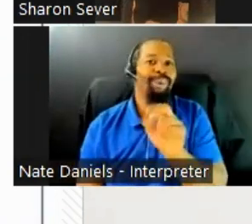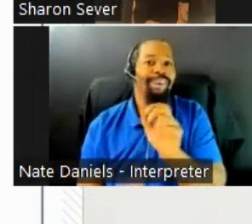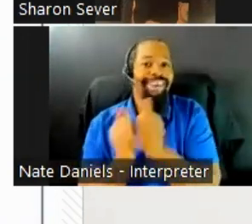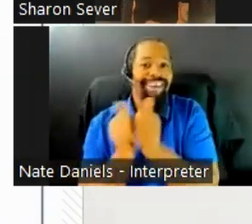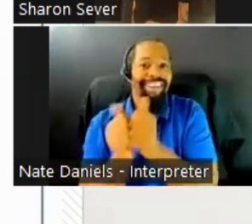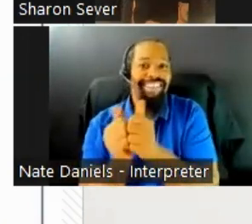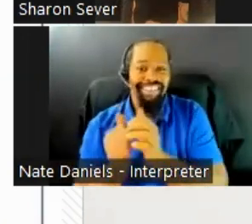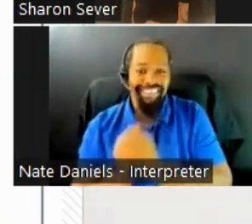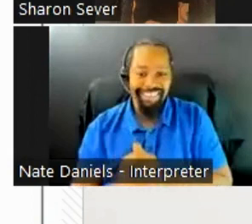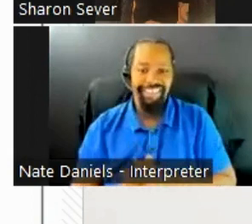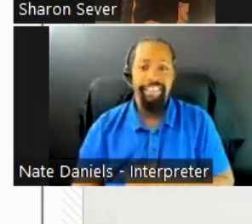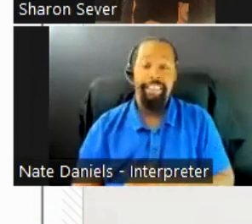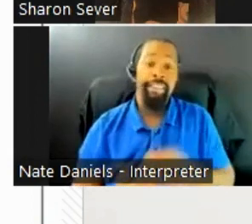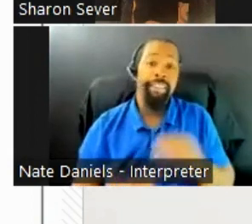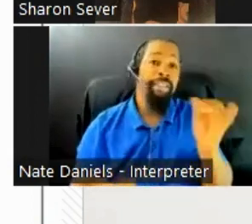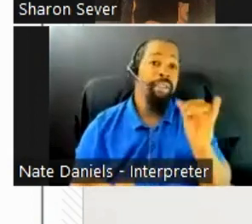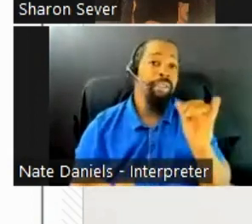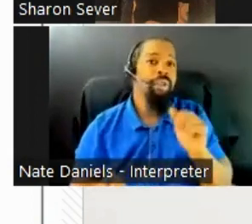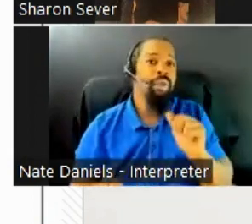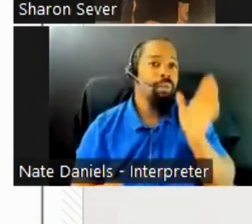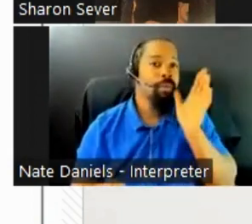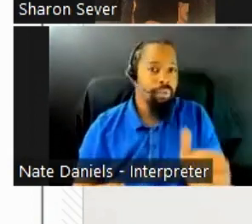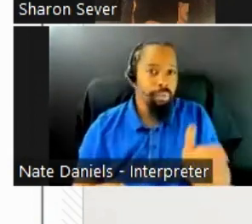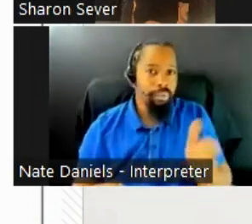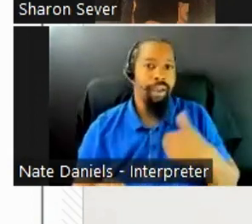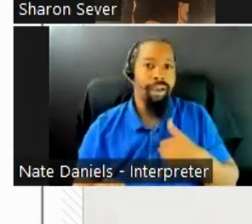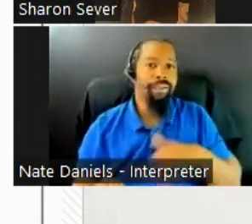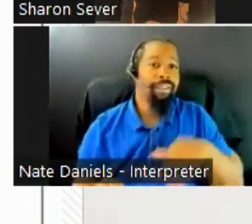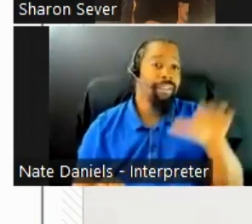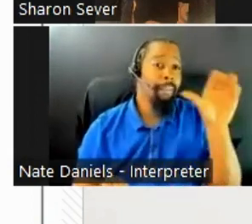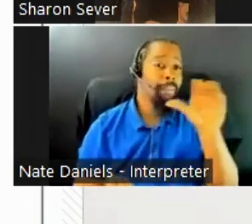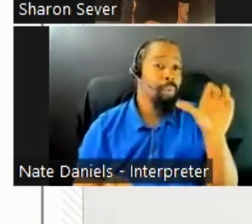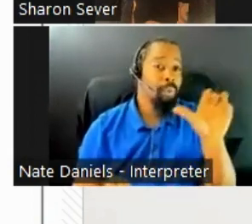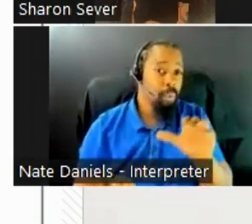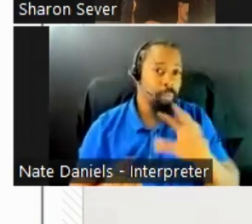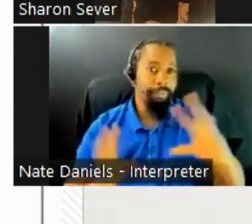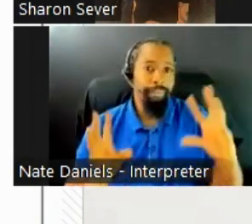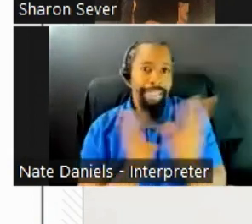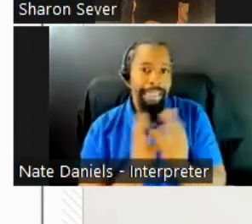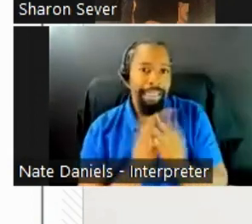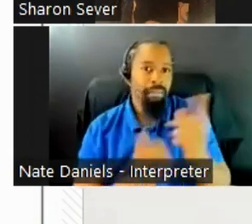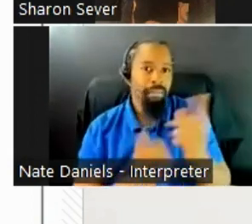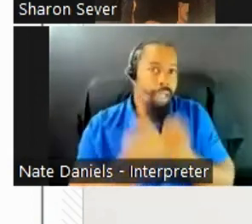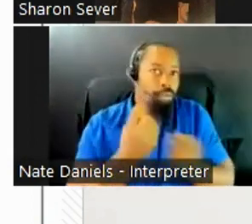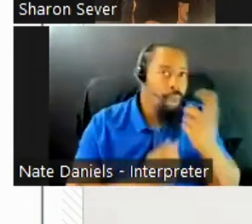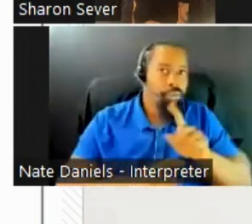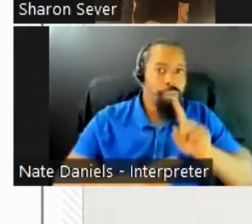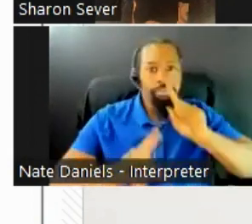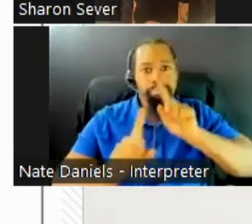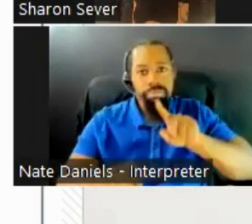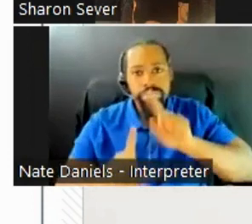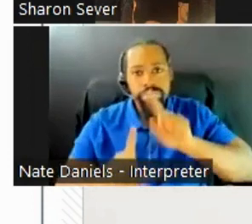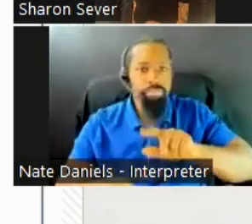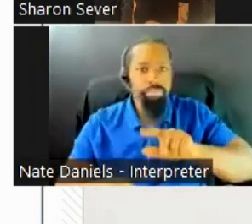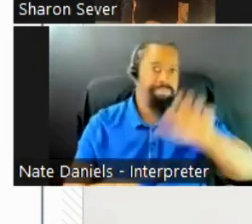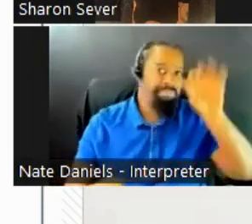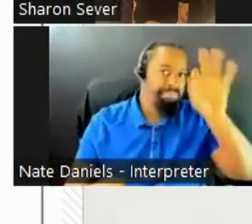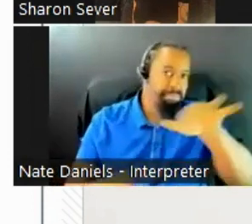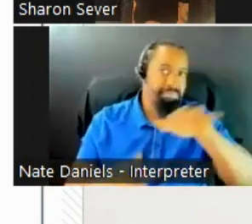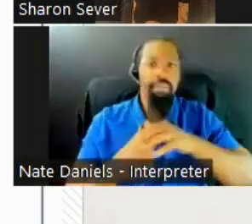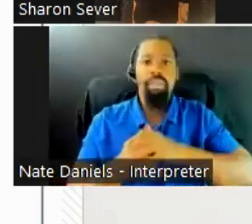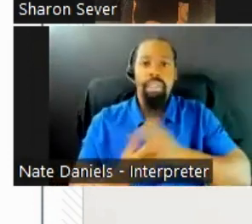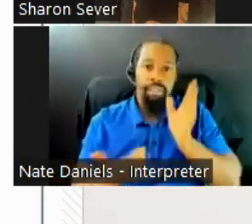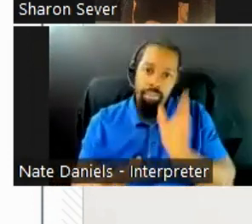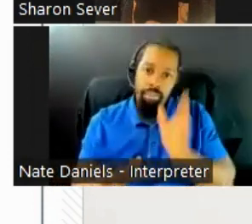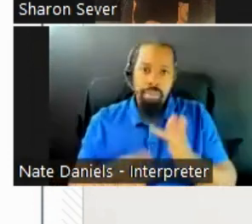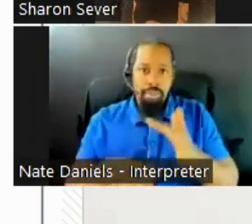have some Zoom Q&A sessions scheduled for the week after next, where you can have all your questions answered too. So we're going to make ourselves available to you.